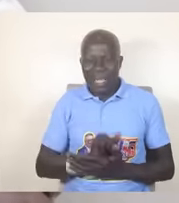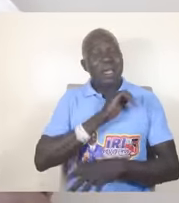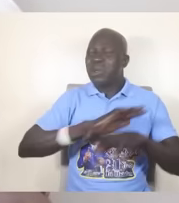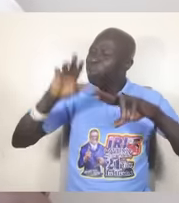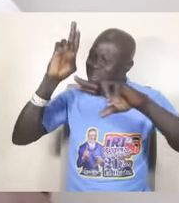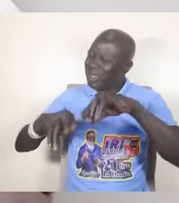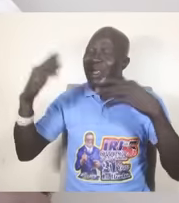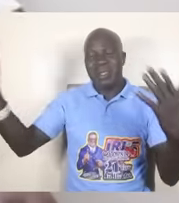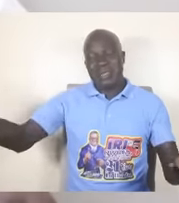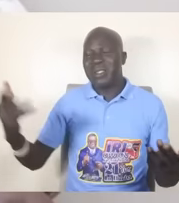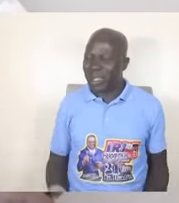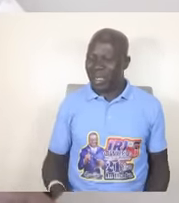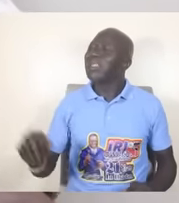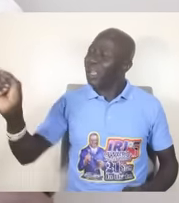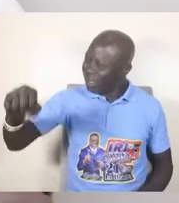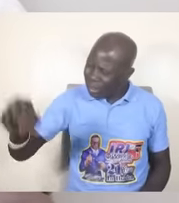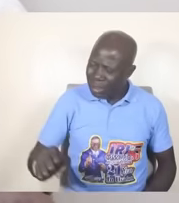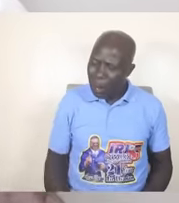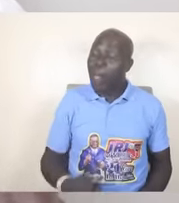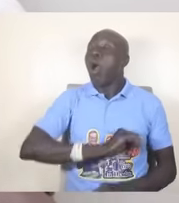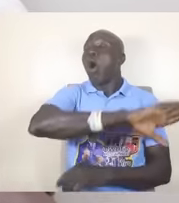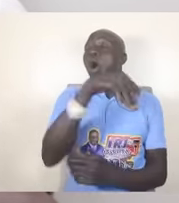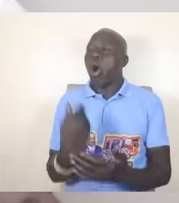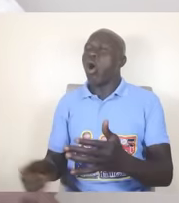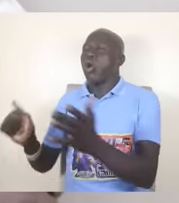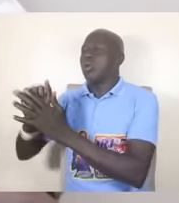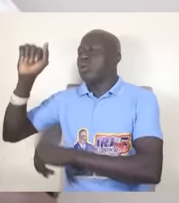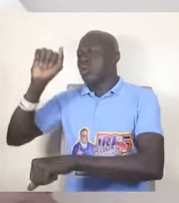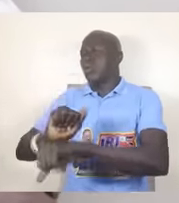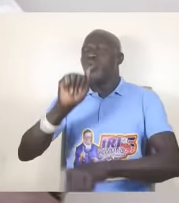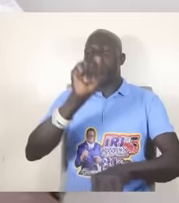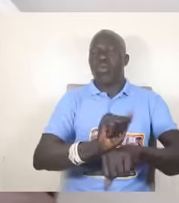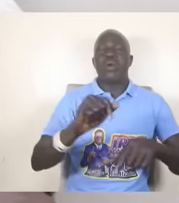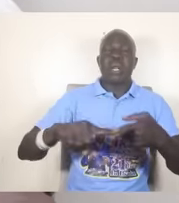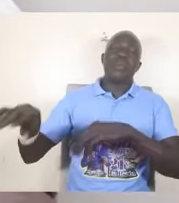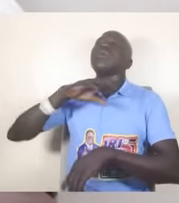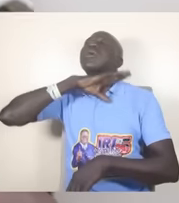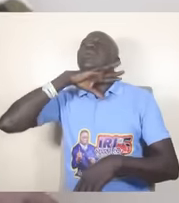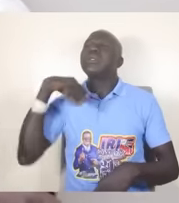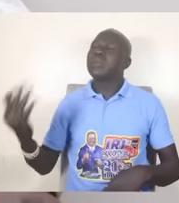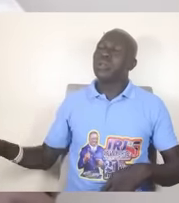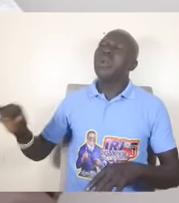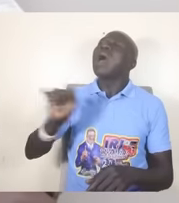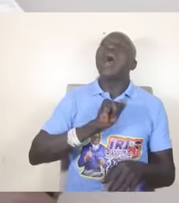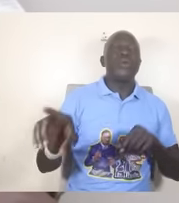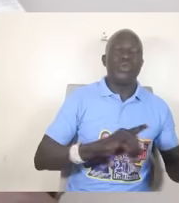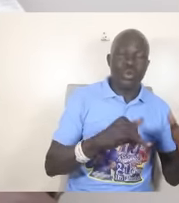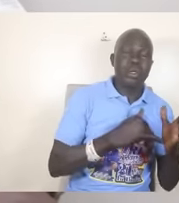jo ko si be. Don't stay at home. Be ne. Yes. Gbogbo awon certain se ton doti. All these dirty things. I have done it